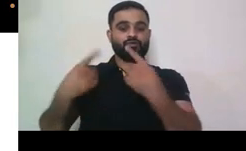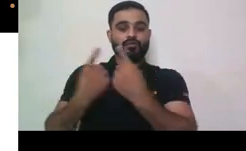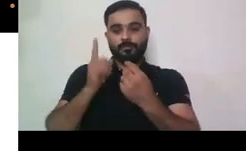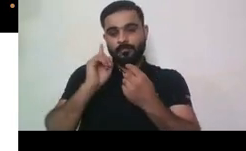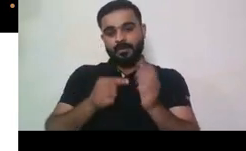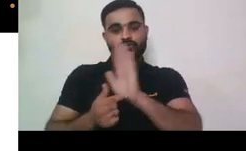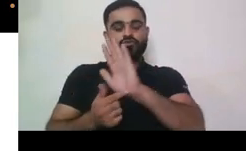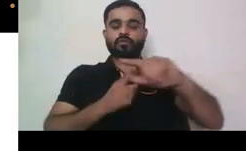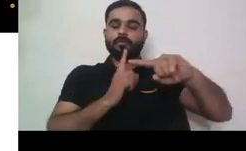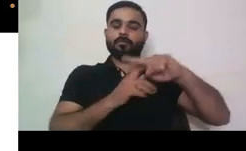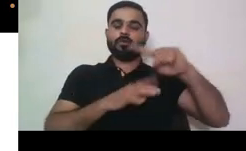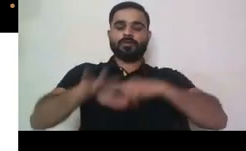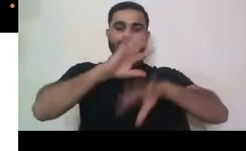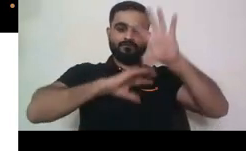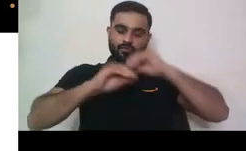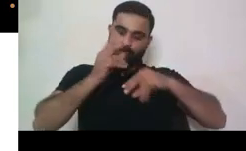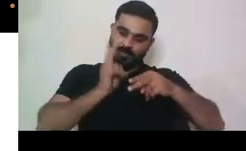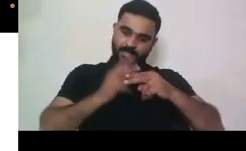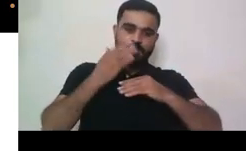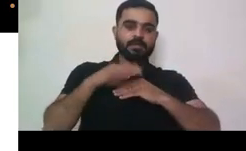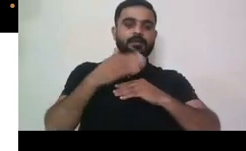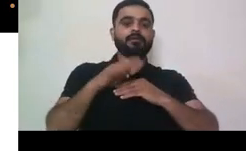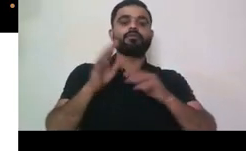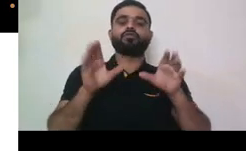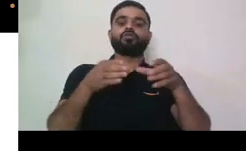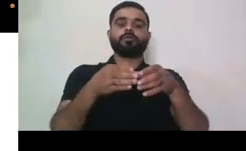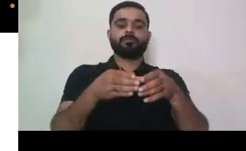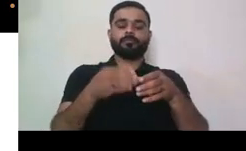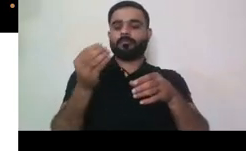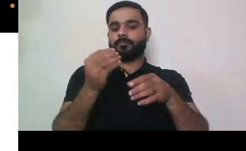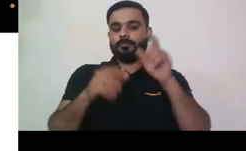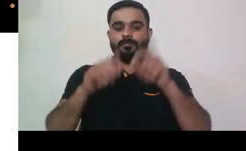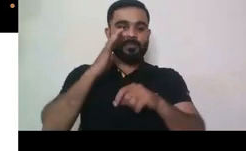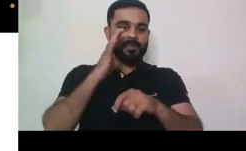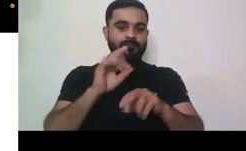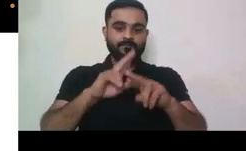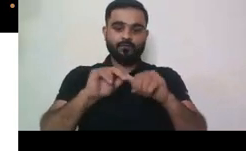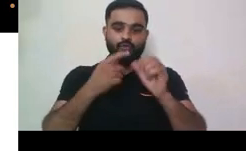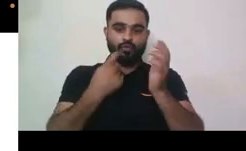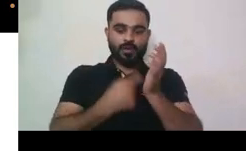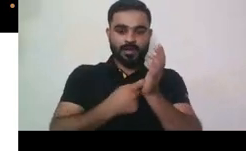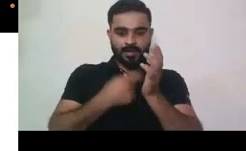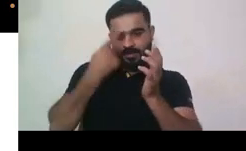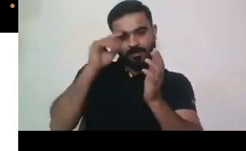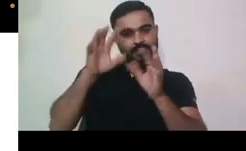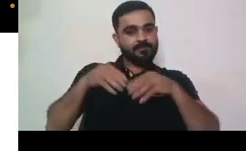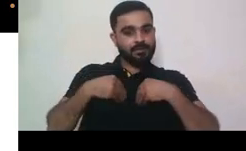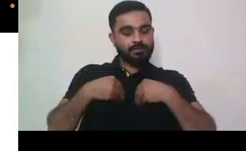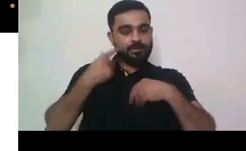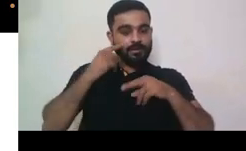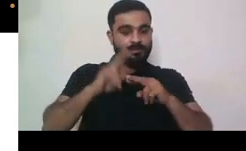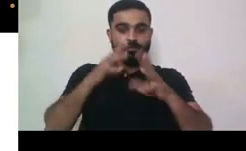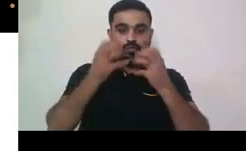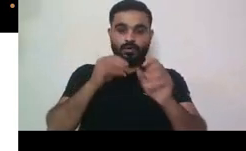a positive learning and you can continue your groups as well. So these are some of the important factors that we have to consider if you want to